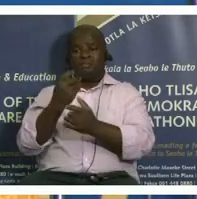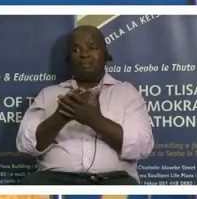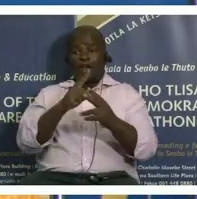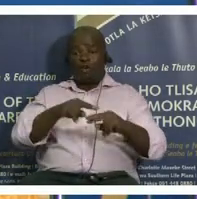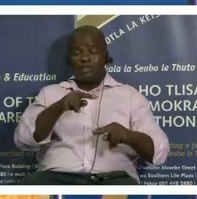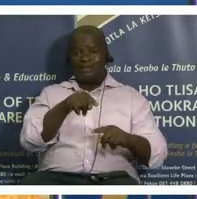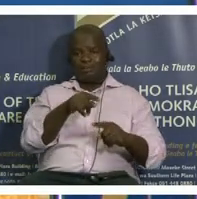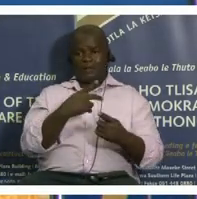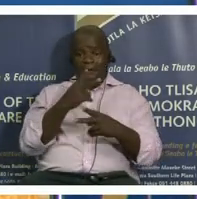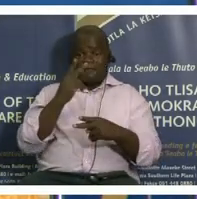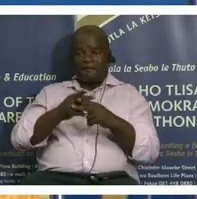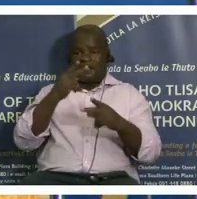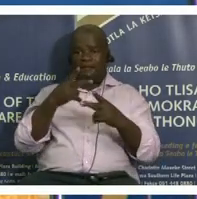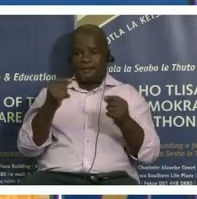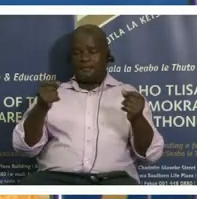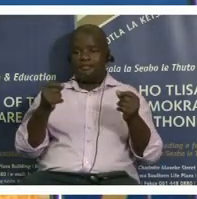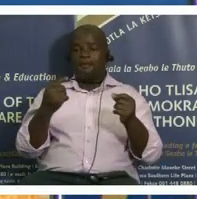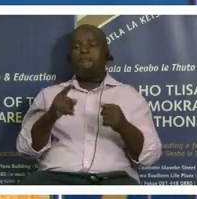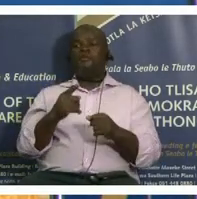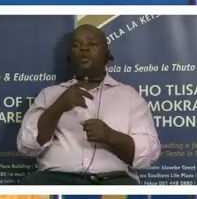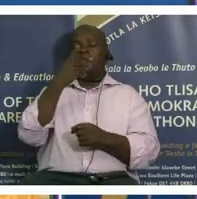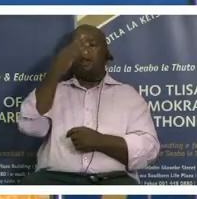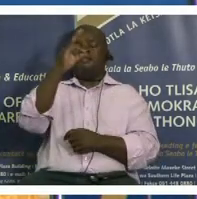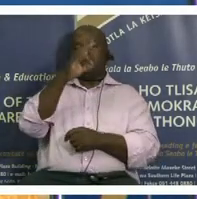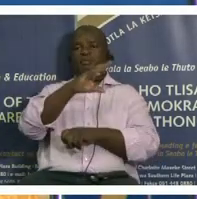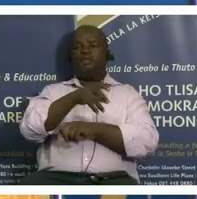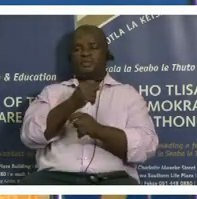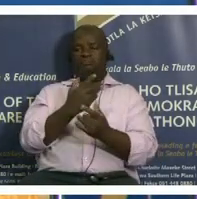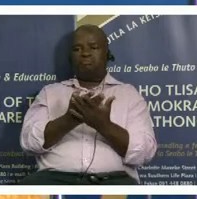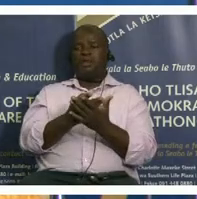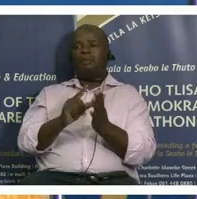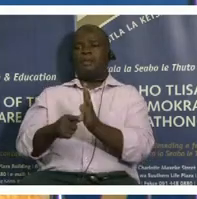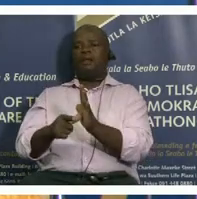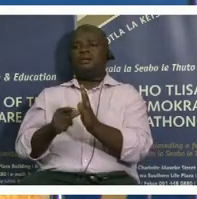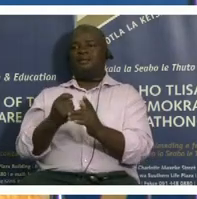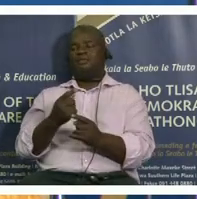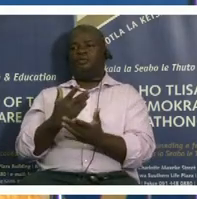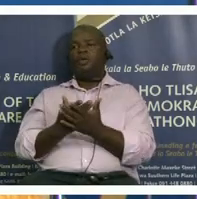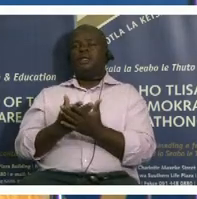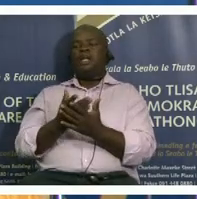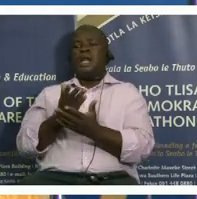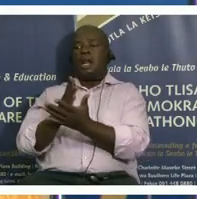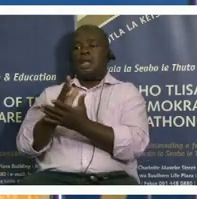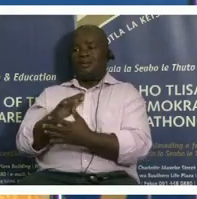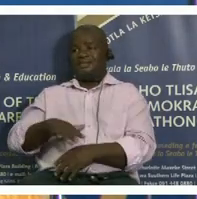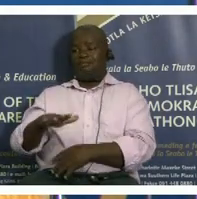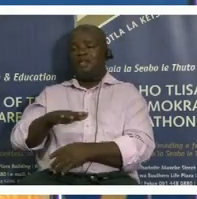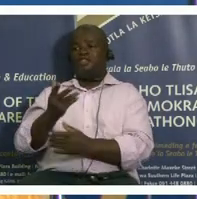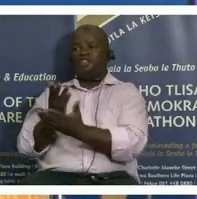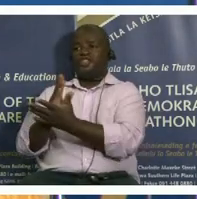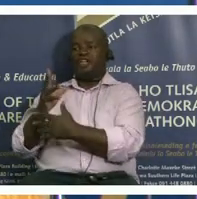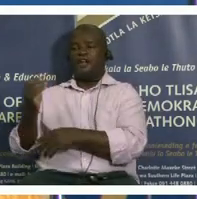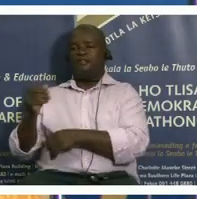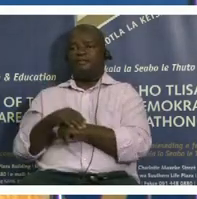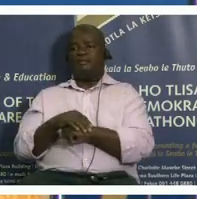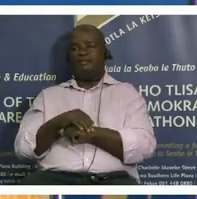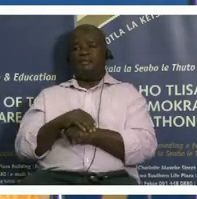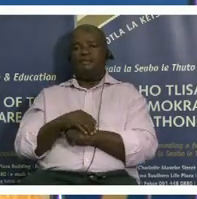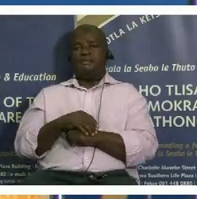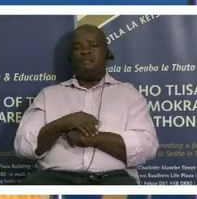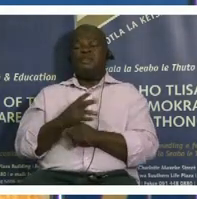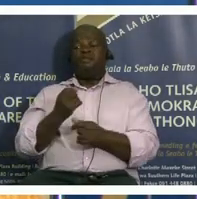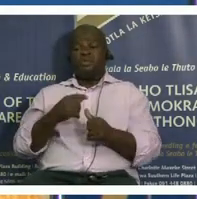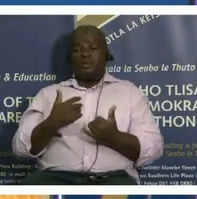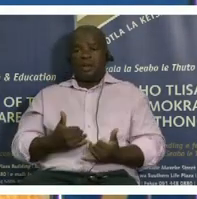to enable the provincial government to make land available for redistribution. Whilst continuing